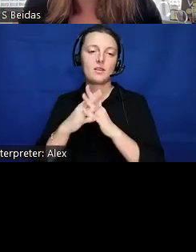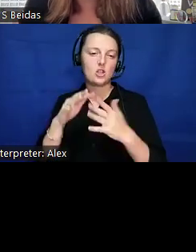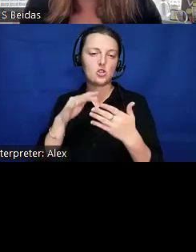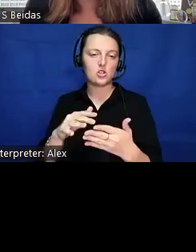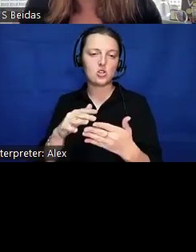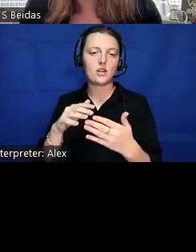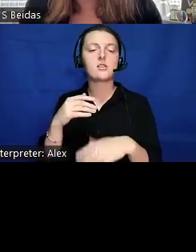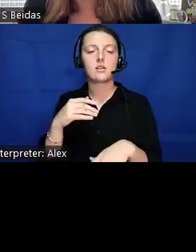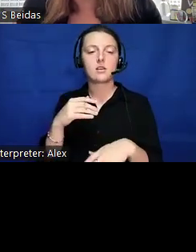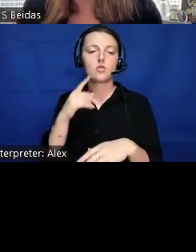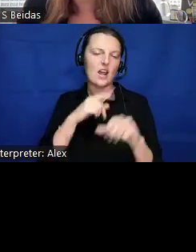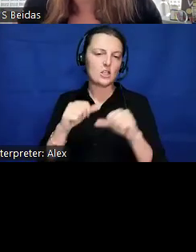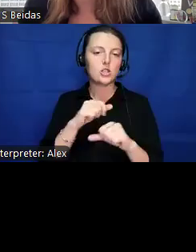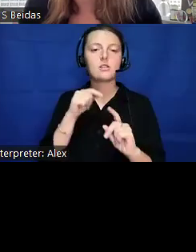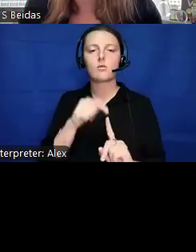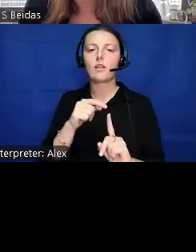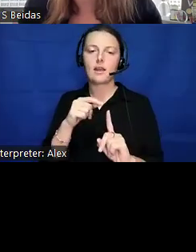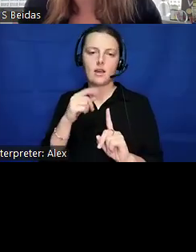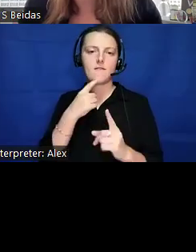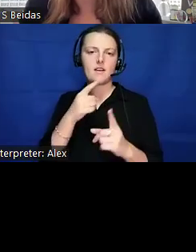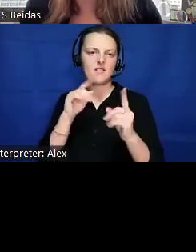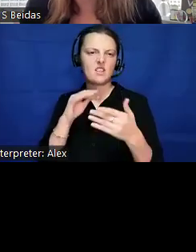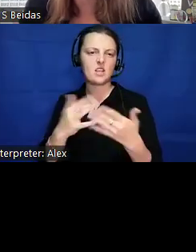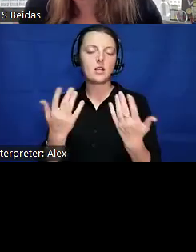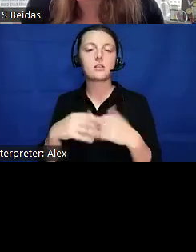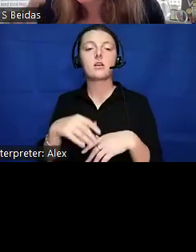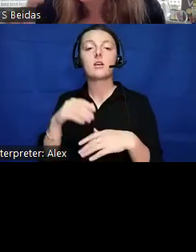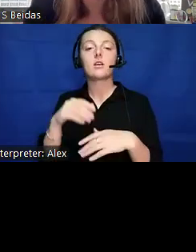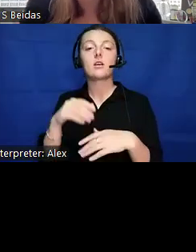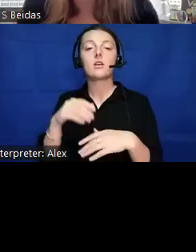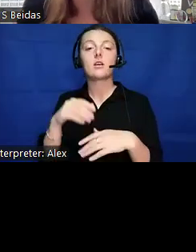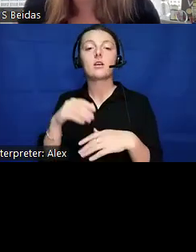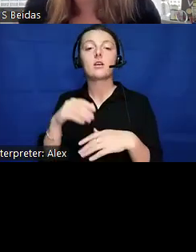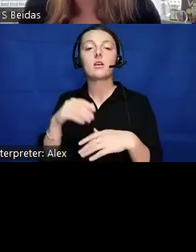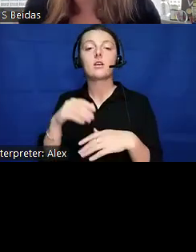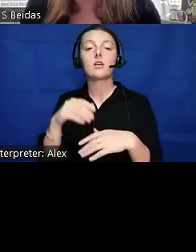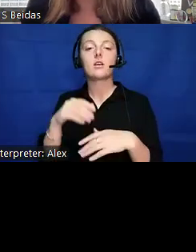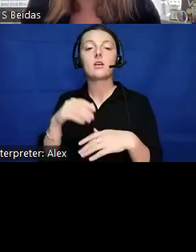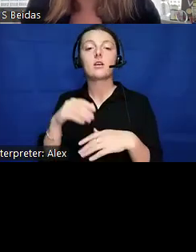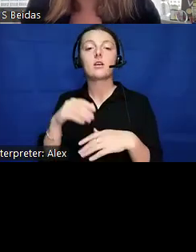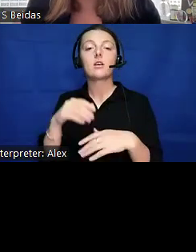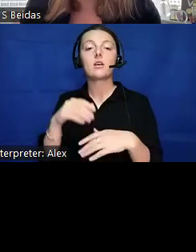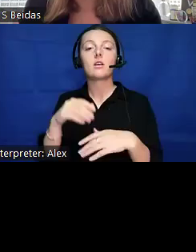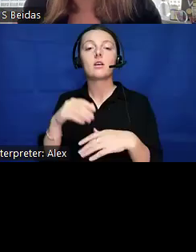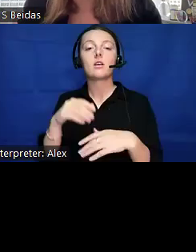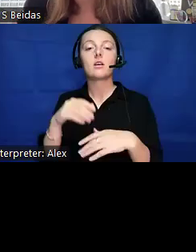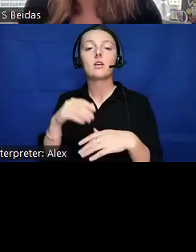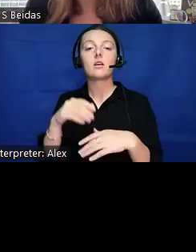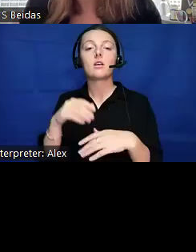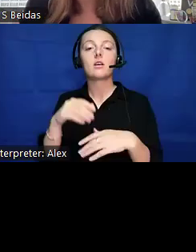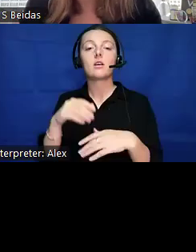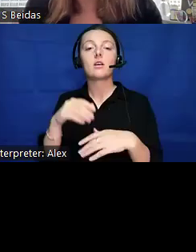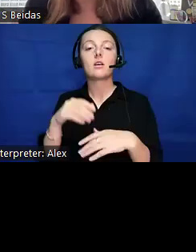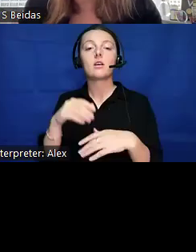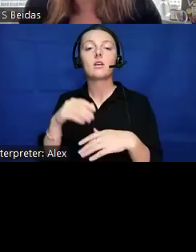studies. And in the literature, very few implementation strategies were reported in the publication. That's that lighter blue box. And then she actually reached